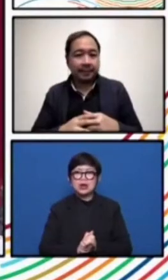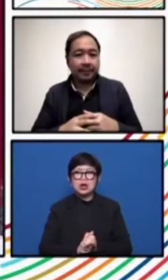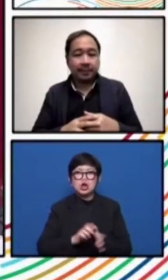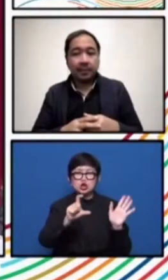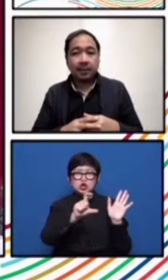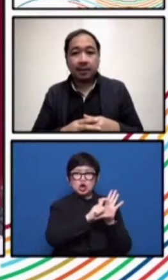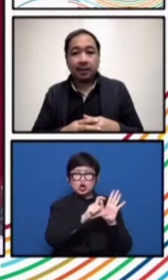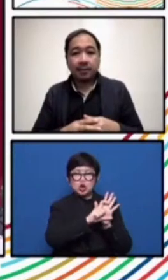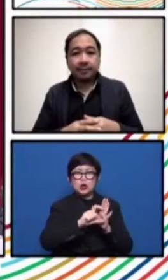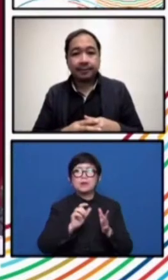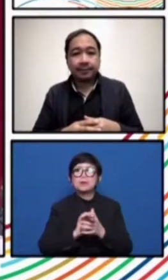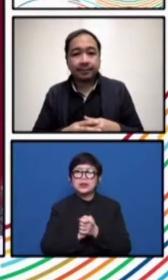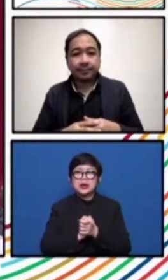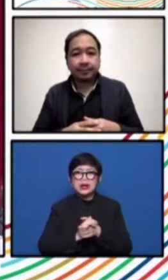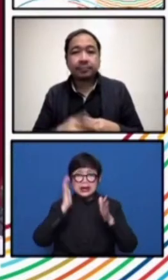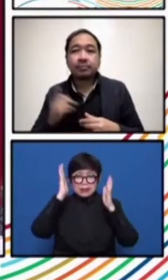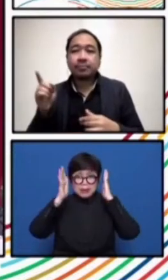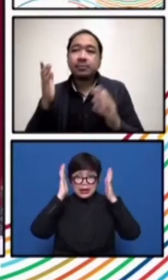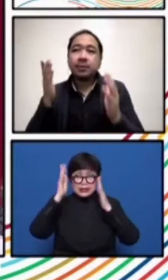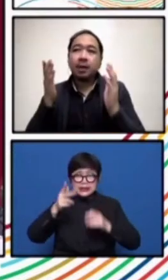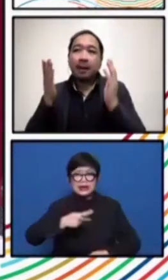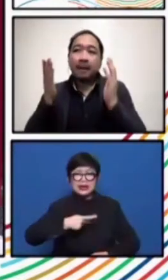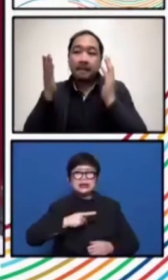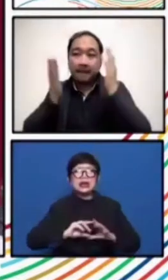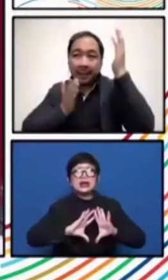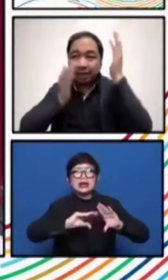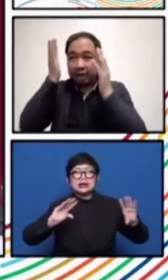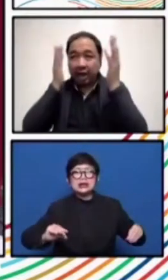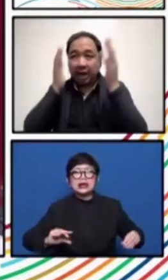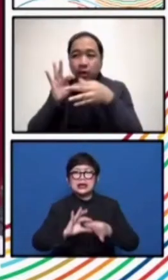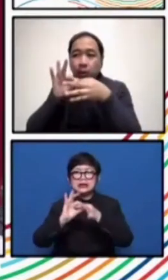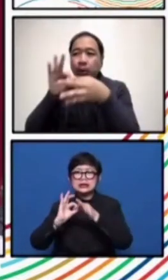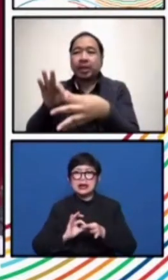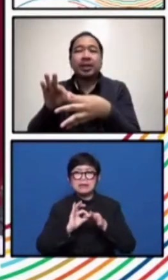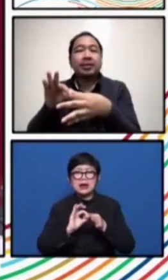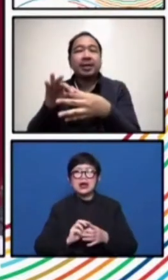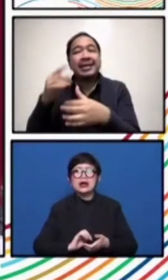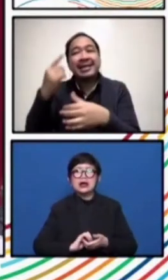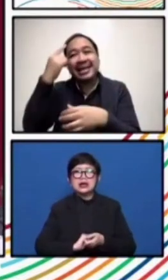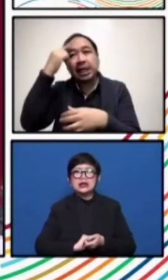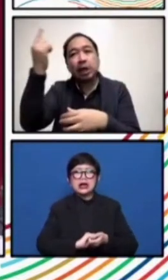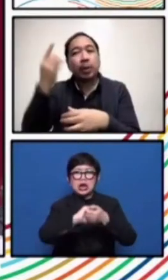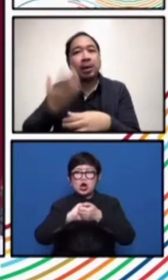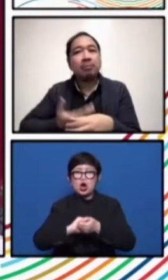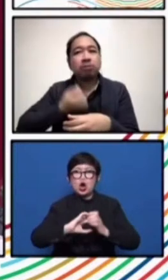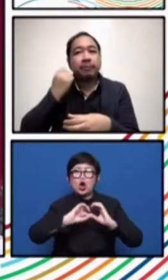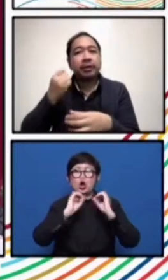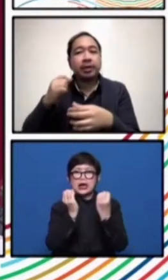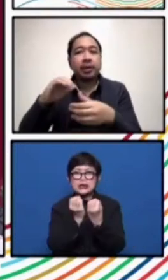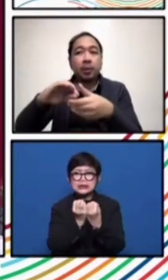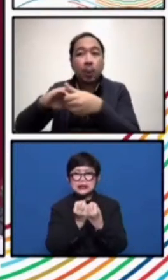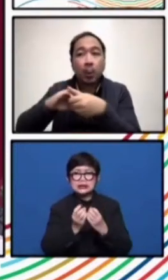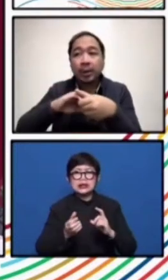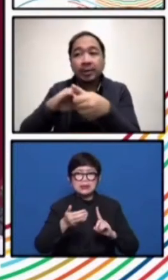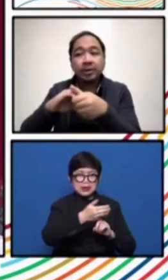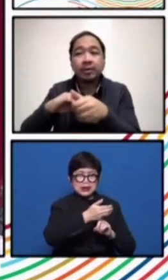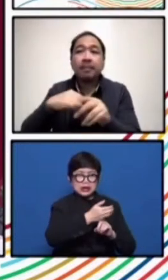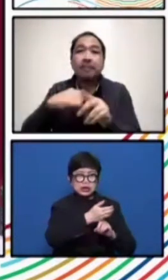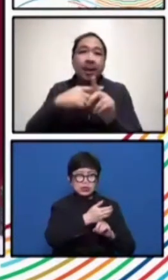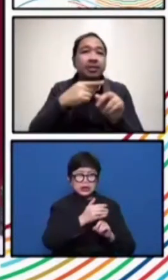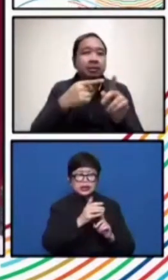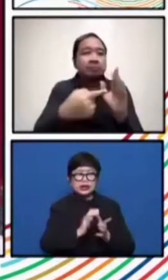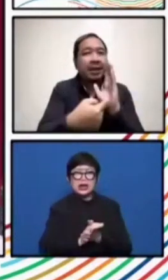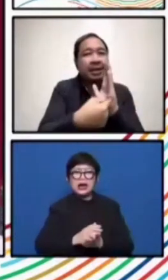with the intellectual property organization we provided ncbm provided technical support to them we